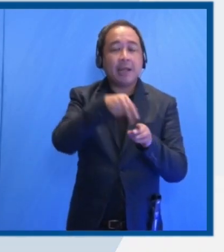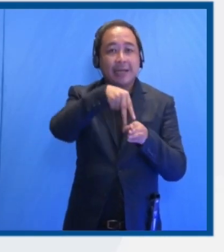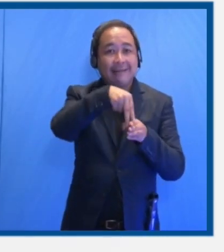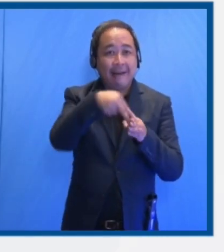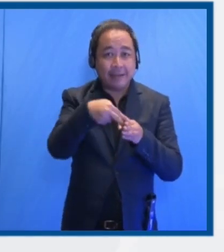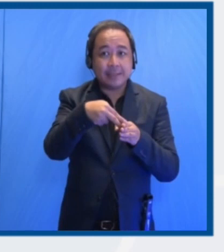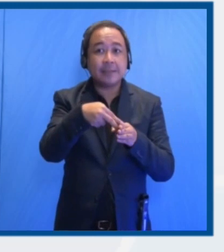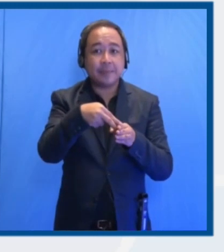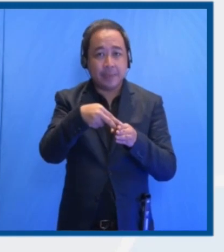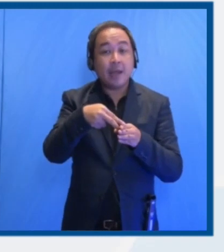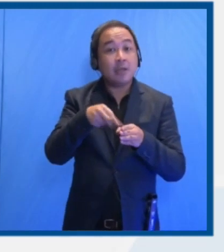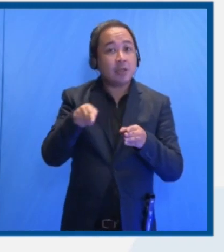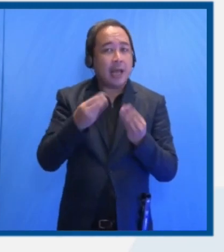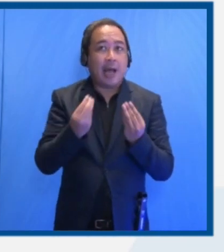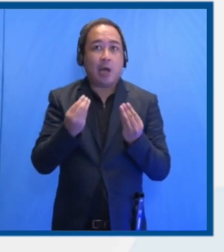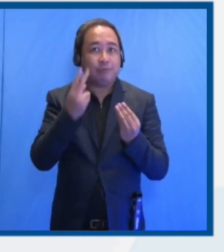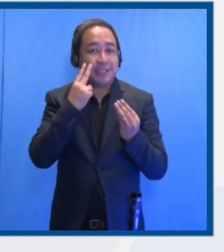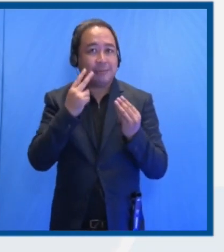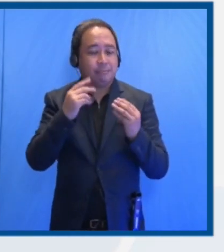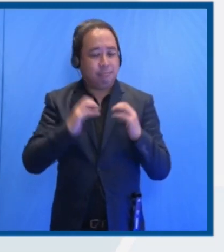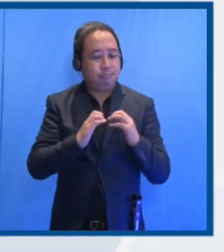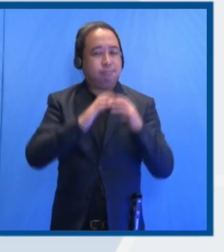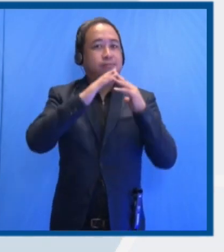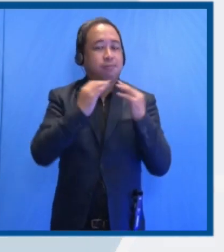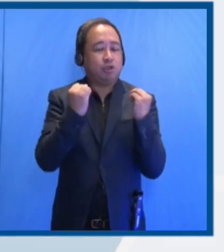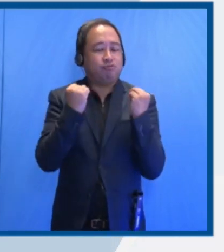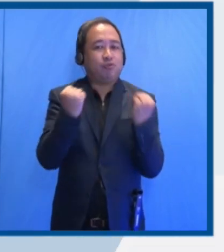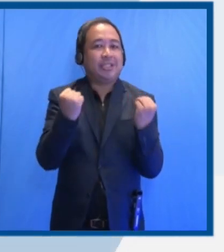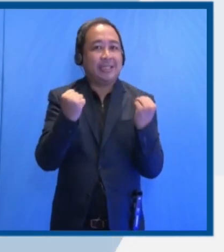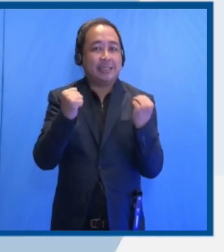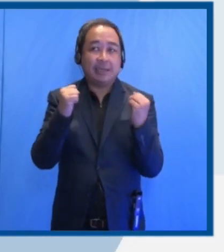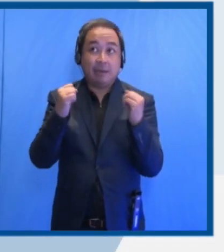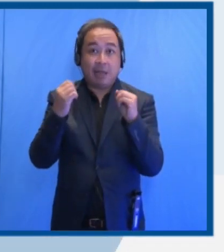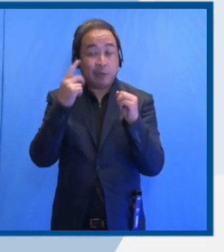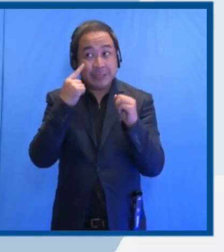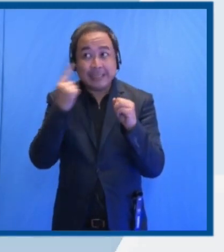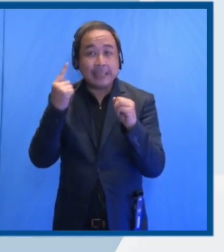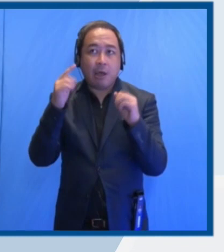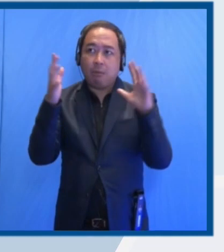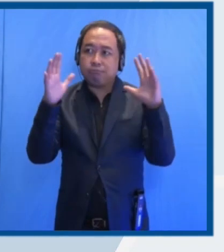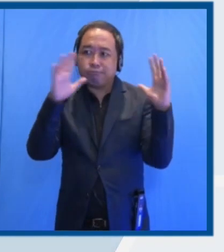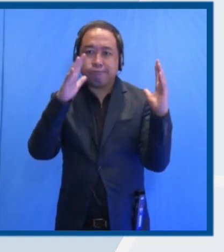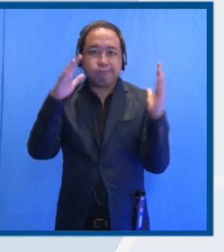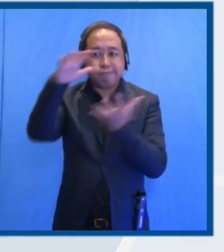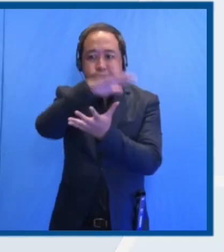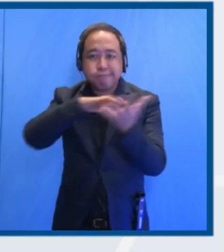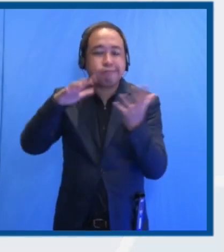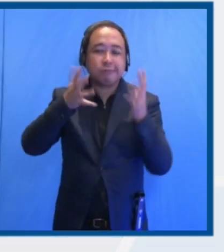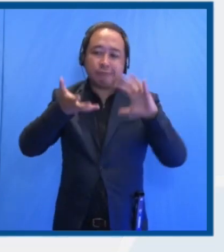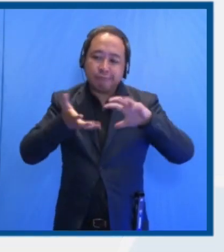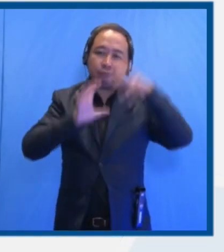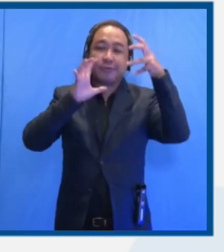as being key to building resilience in the face of climate change and disasters. When we reflect on